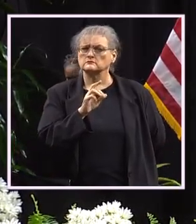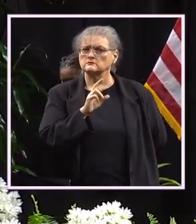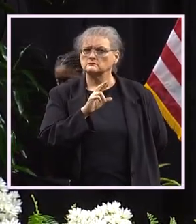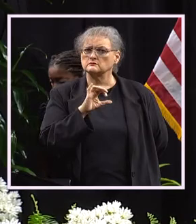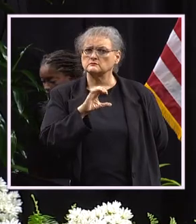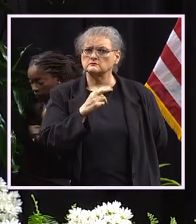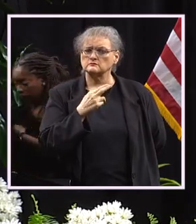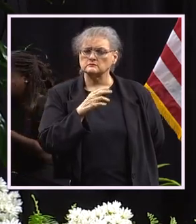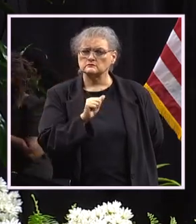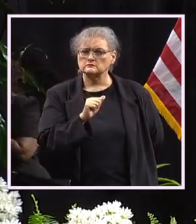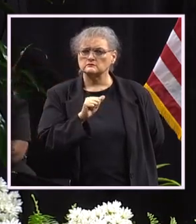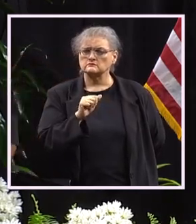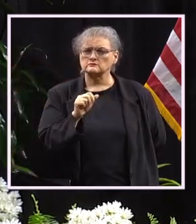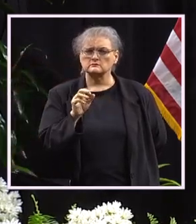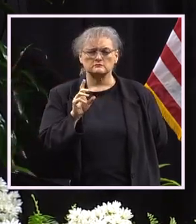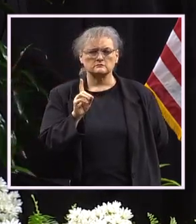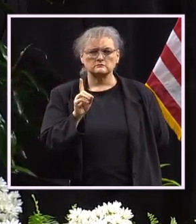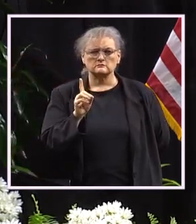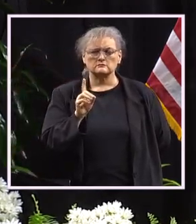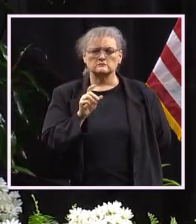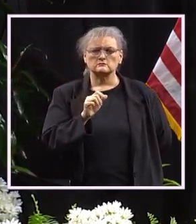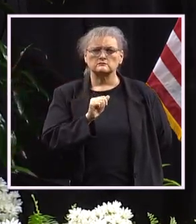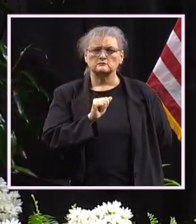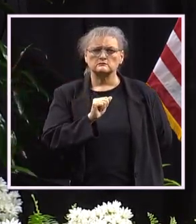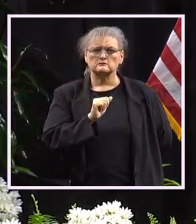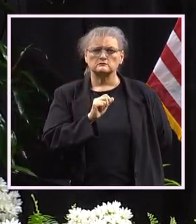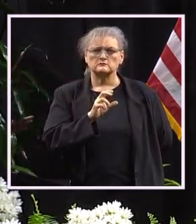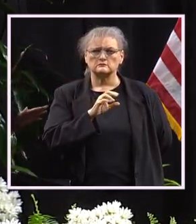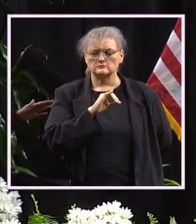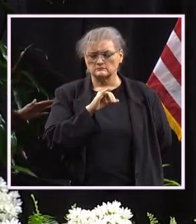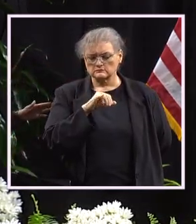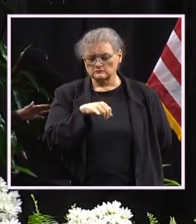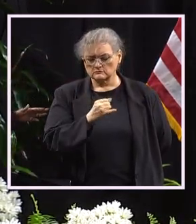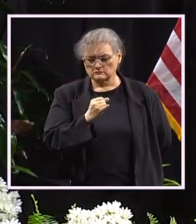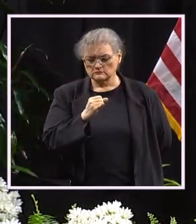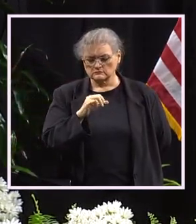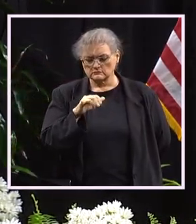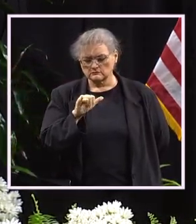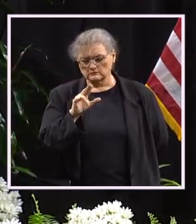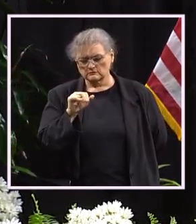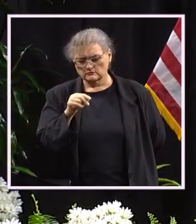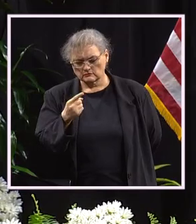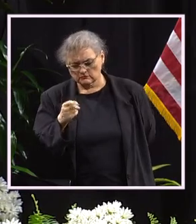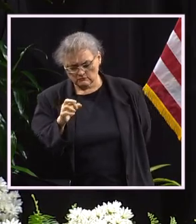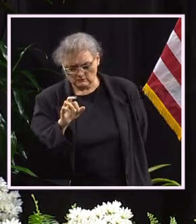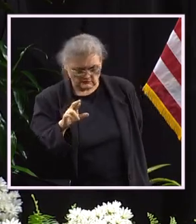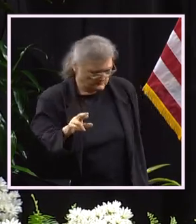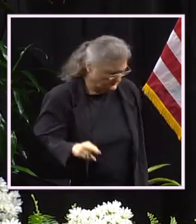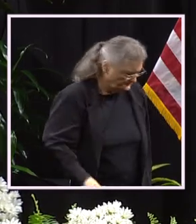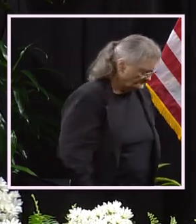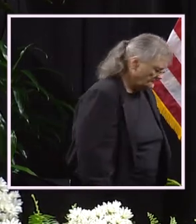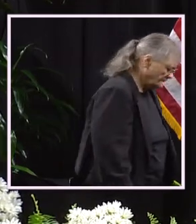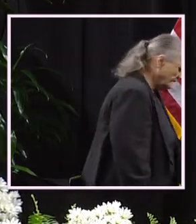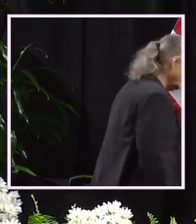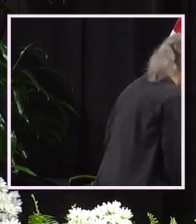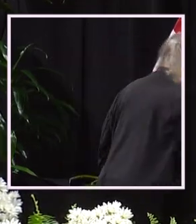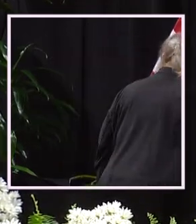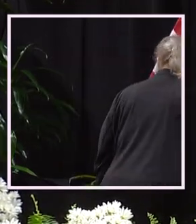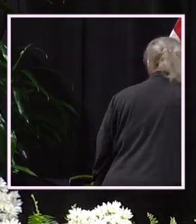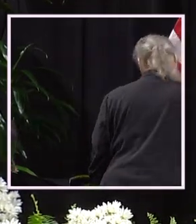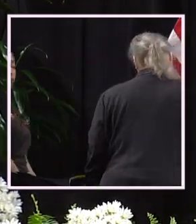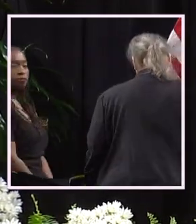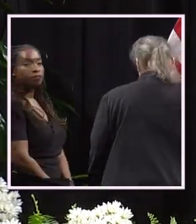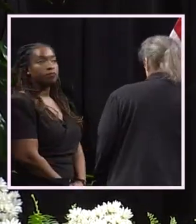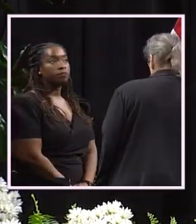Dahl, Master of Science. John C. Younger, summa cum laude. Joseph N.